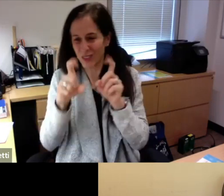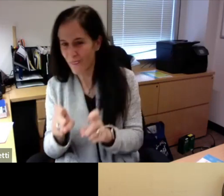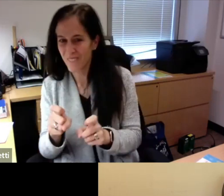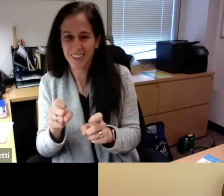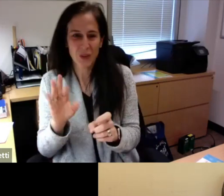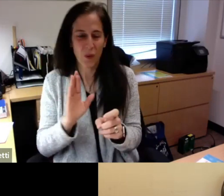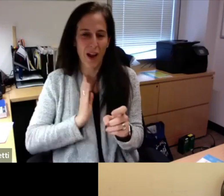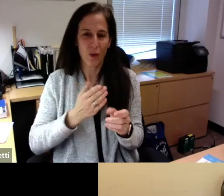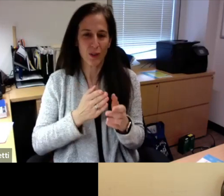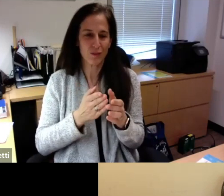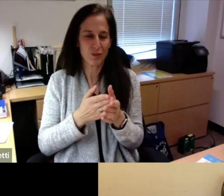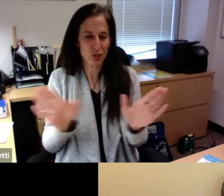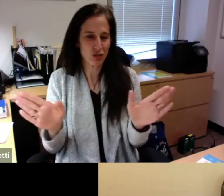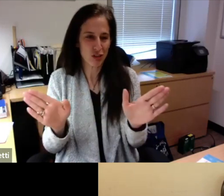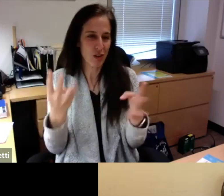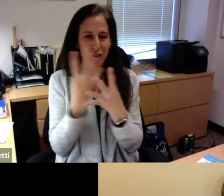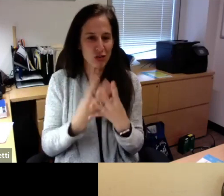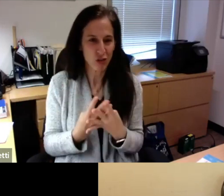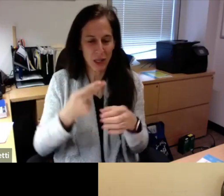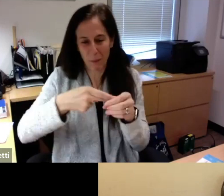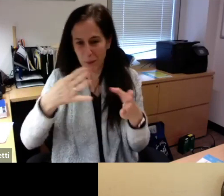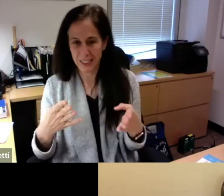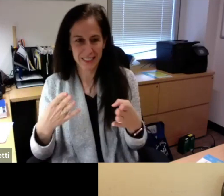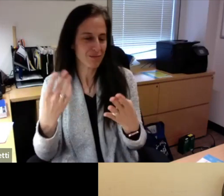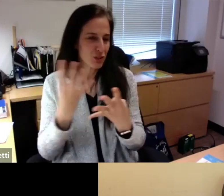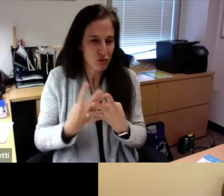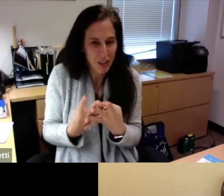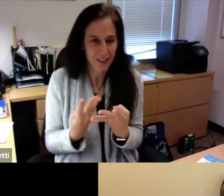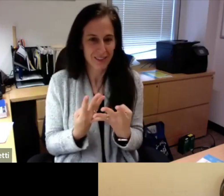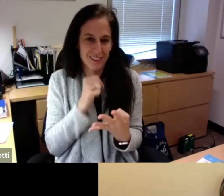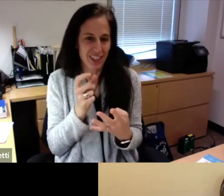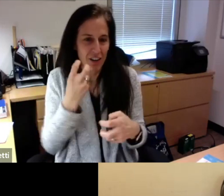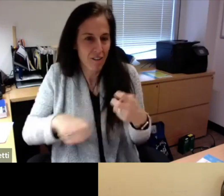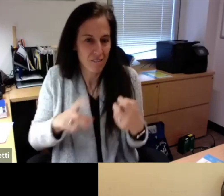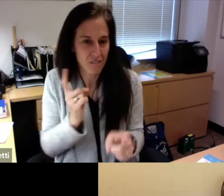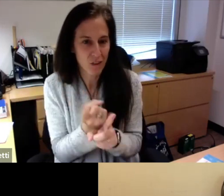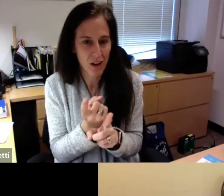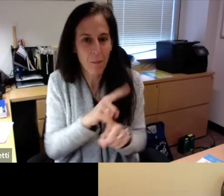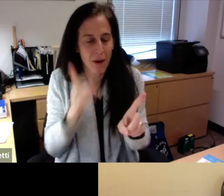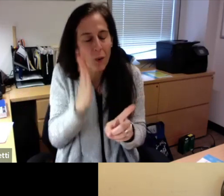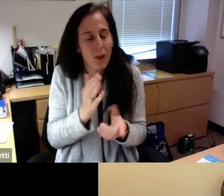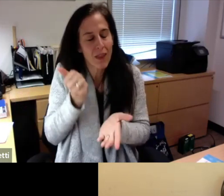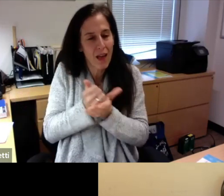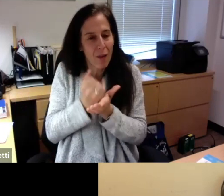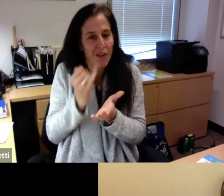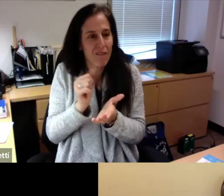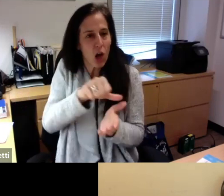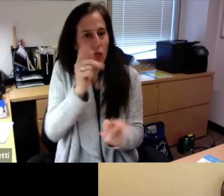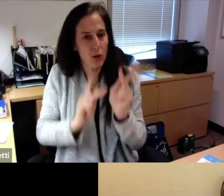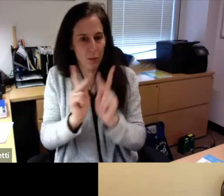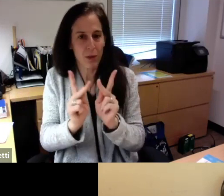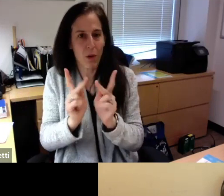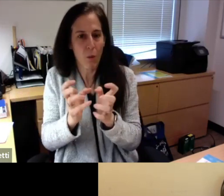And it might be a question that's added to our survey, or, something that's, identified further in, patient